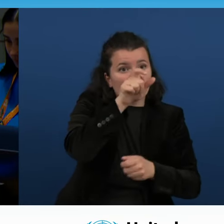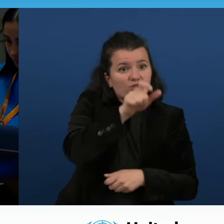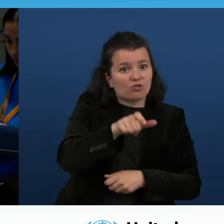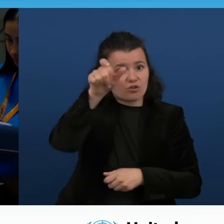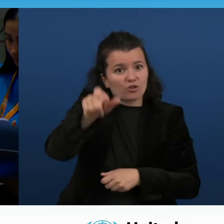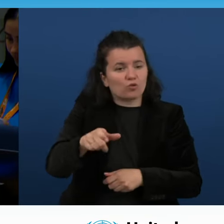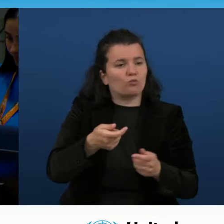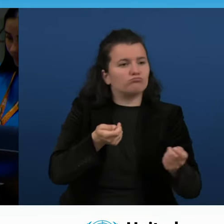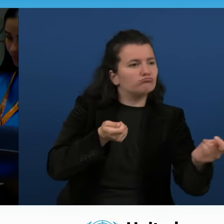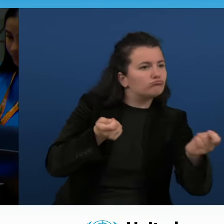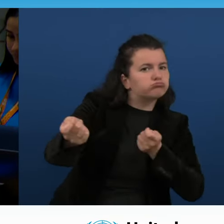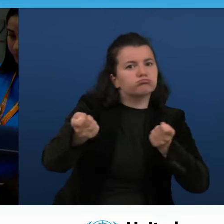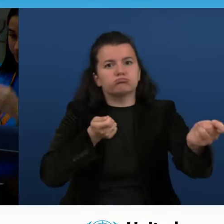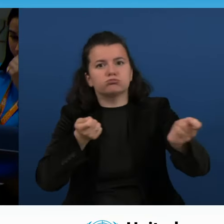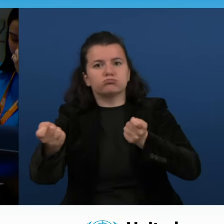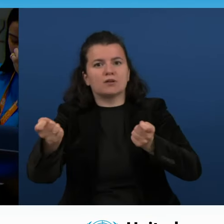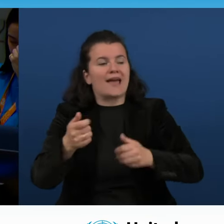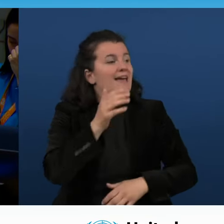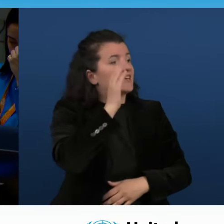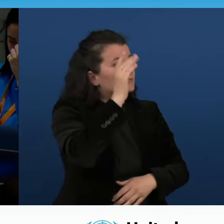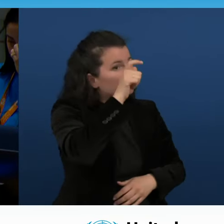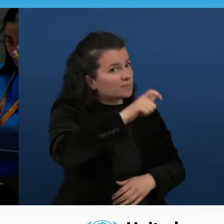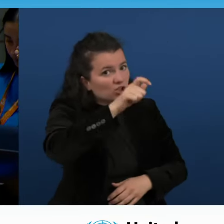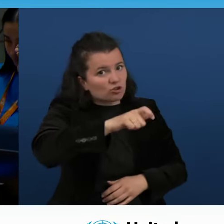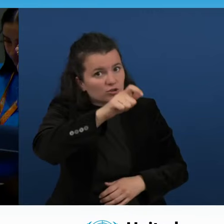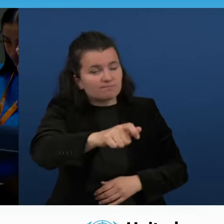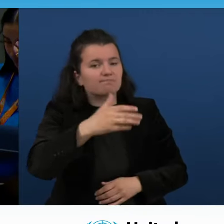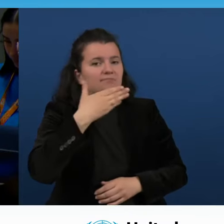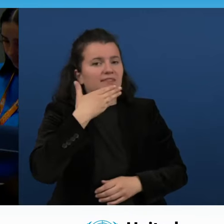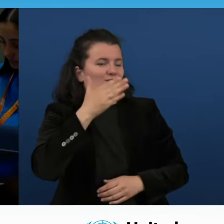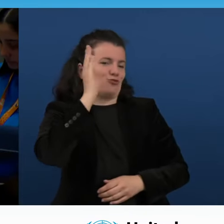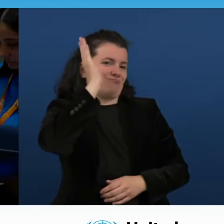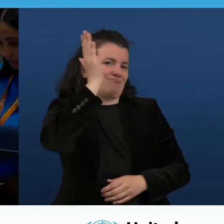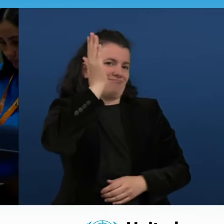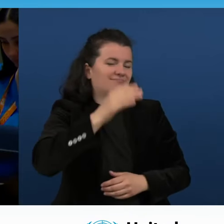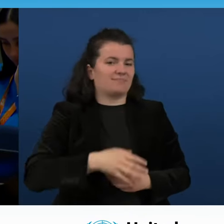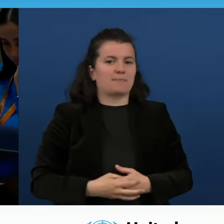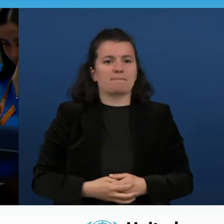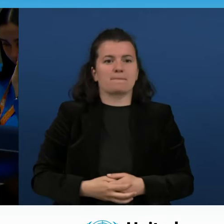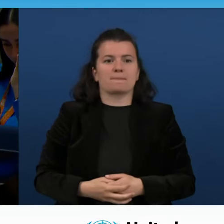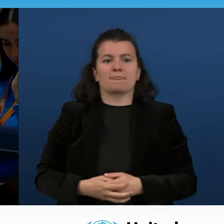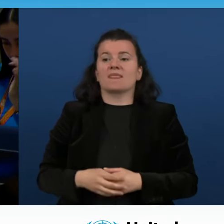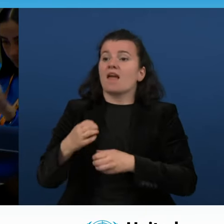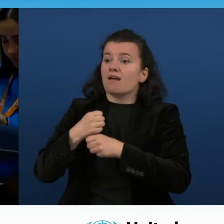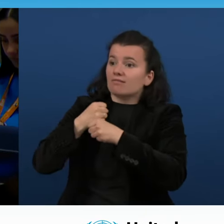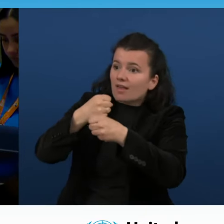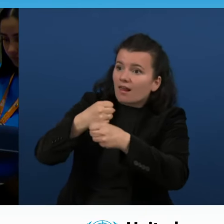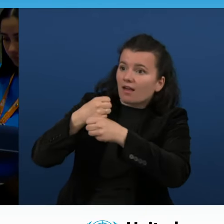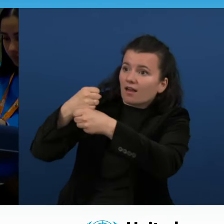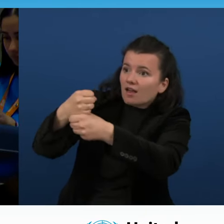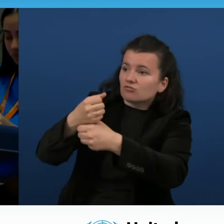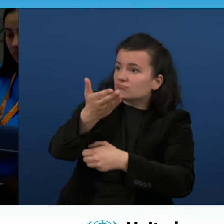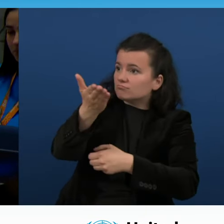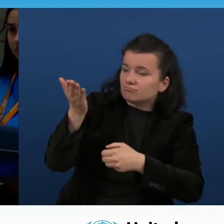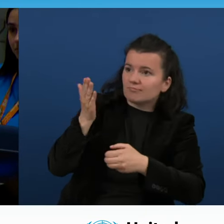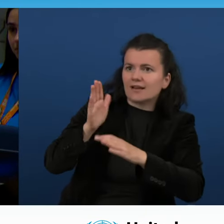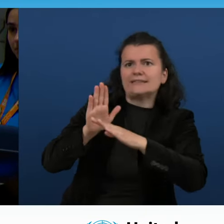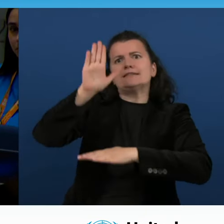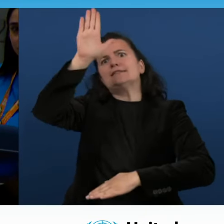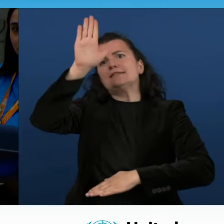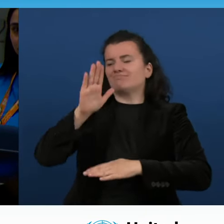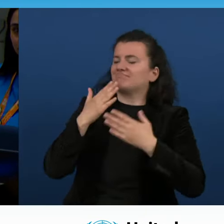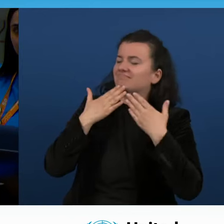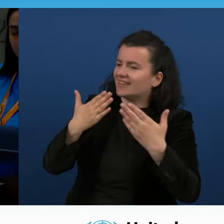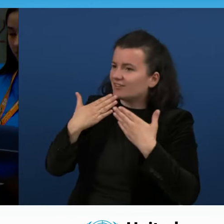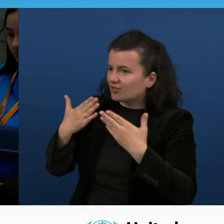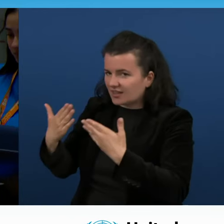distinguished panelists for their presentations and delegations for their participation and contributions. Before adjourning this